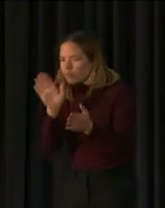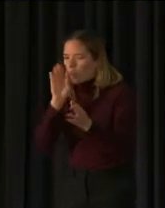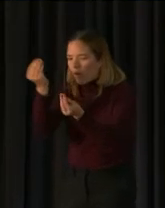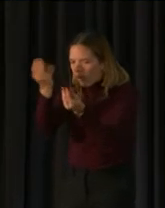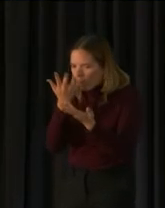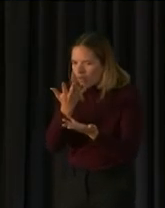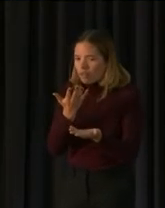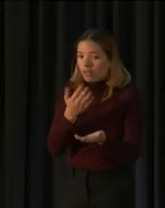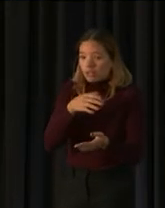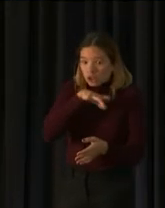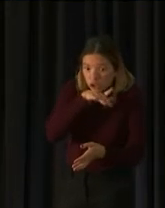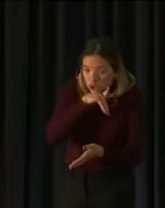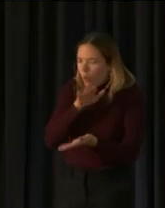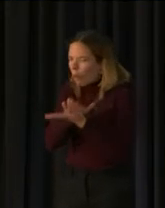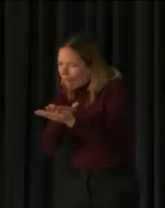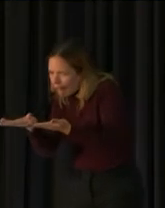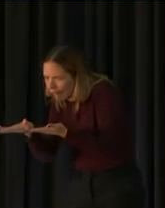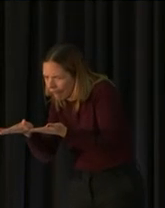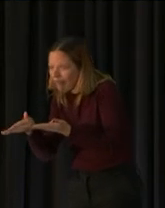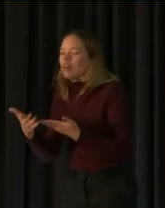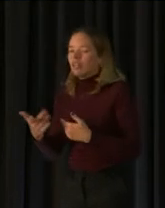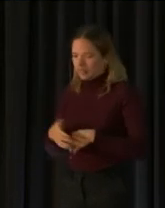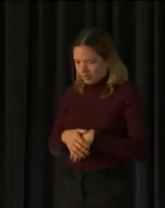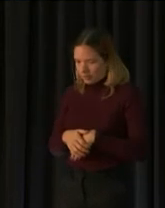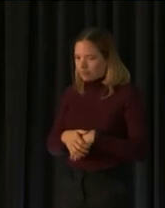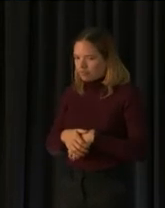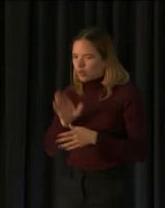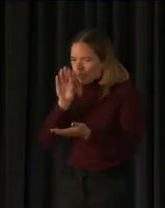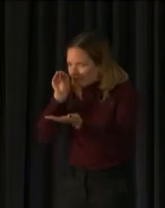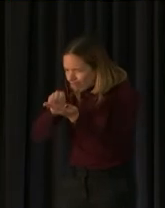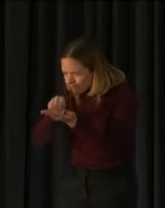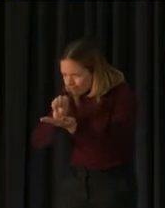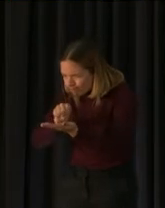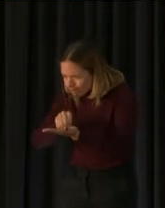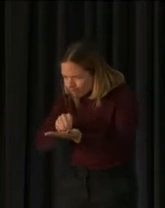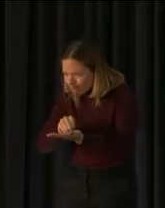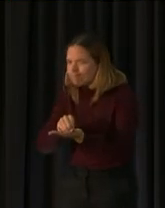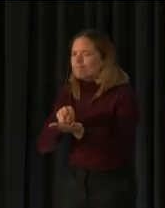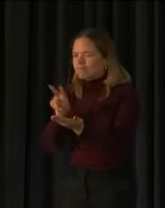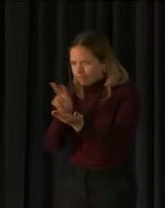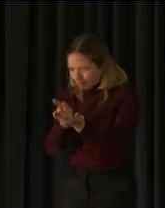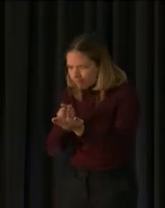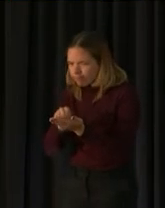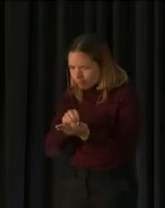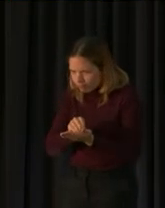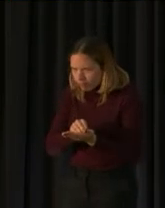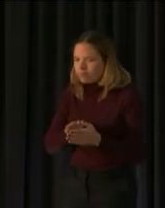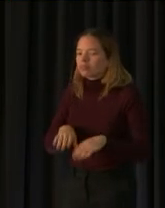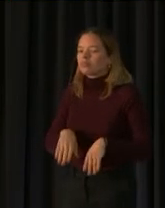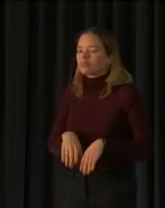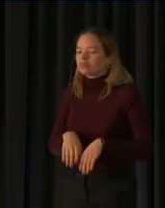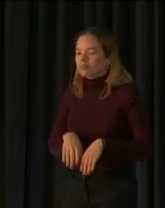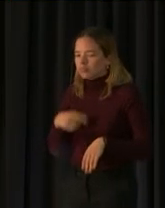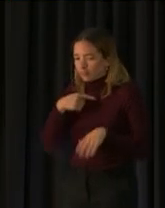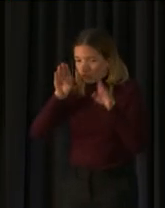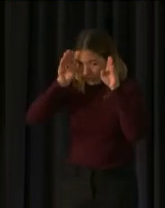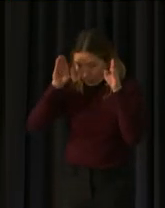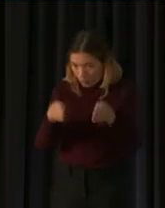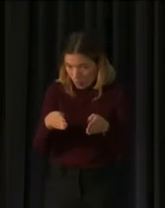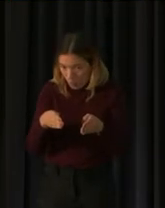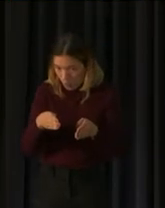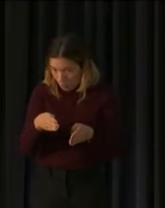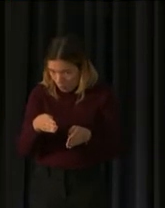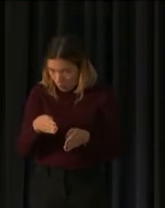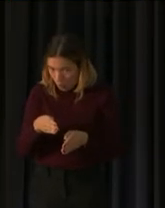from the air quality sensors. So what you'll see in the reports is really a focus on carbon dioxide and particulate matter. And